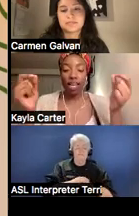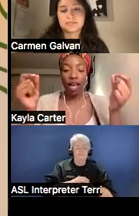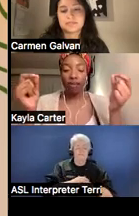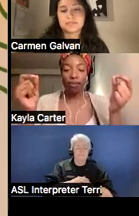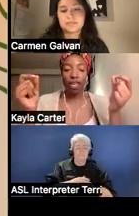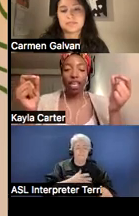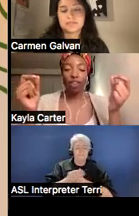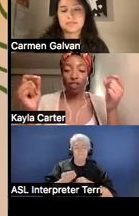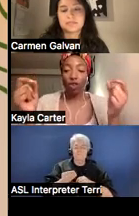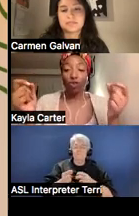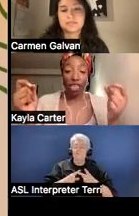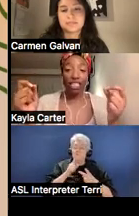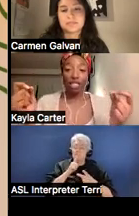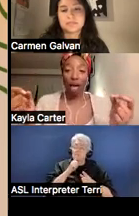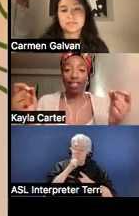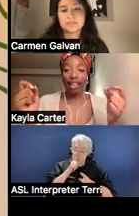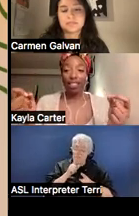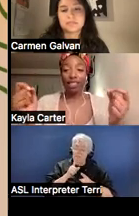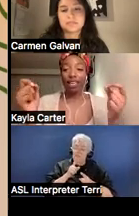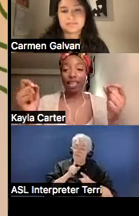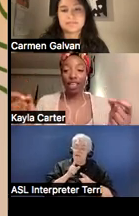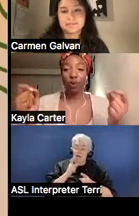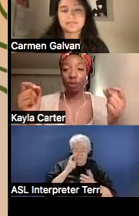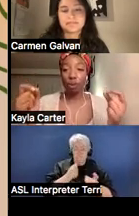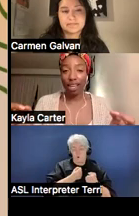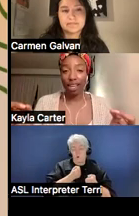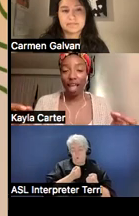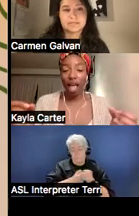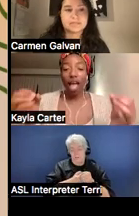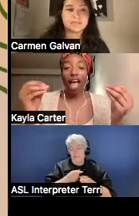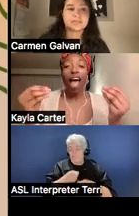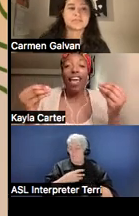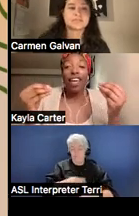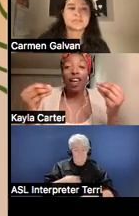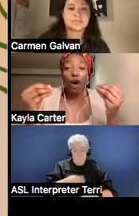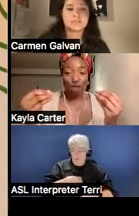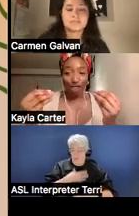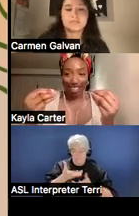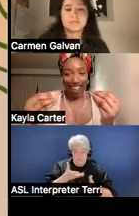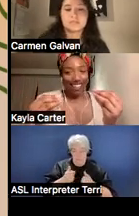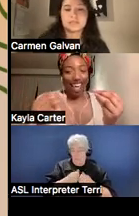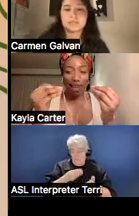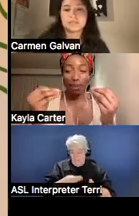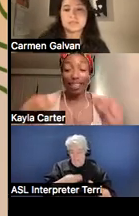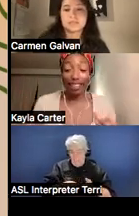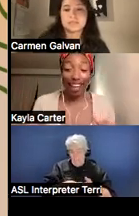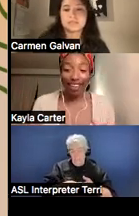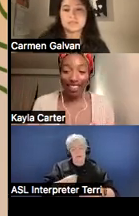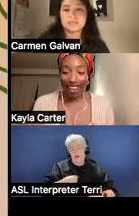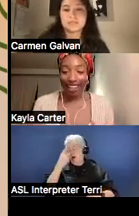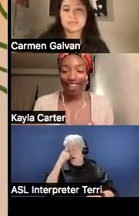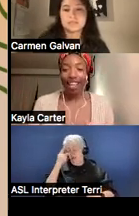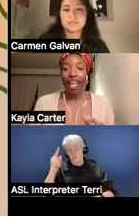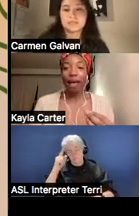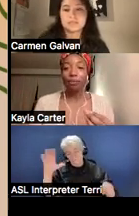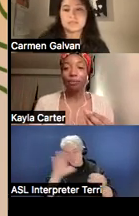that if you really despise having to engage with money, I overstand. I completely